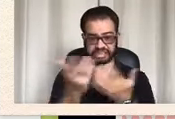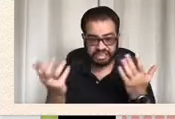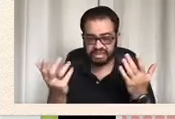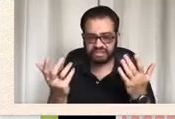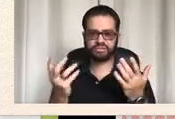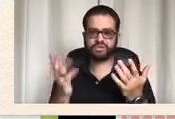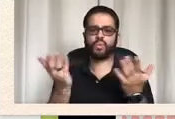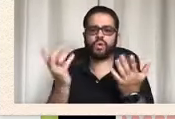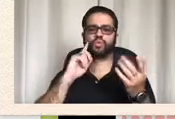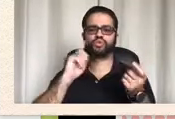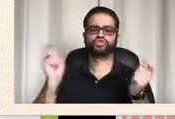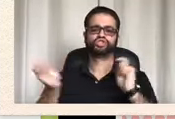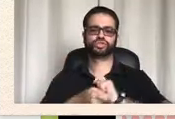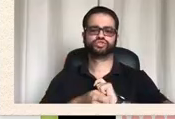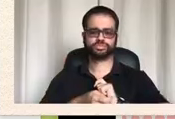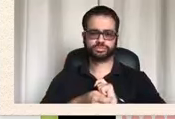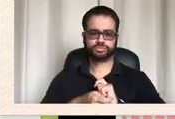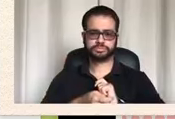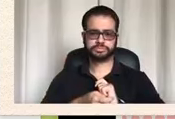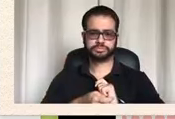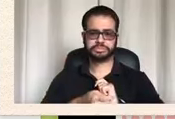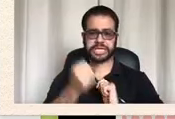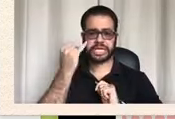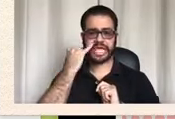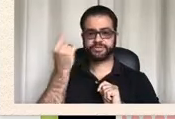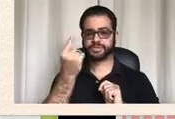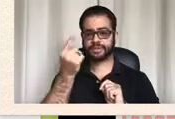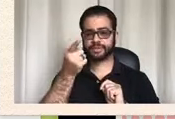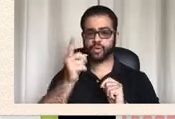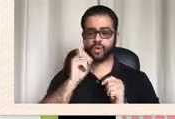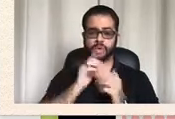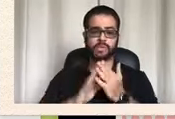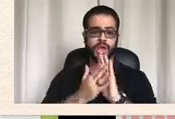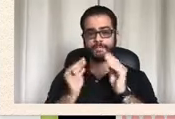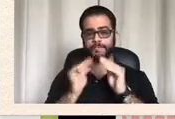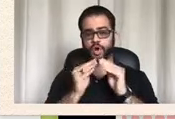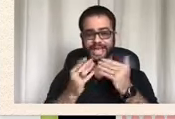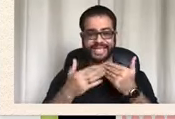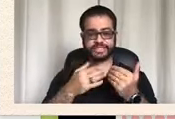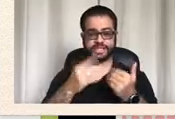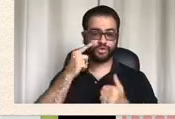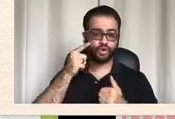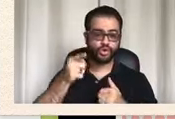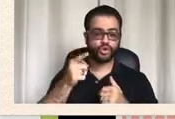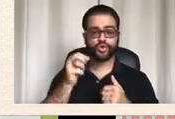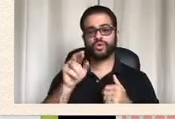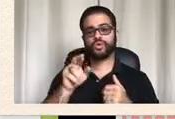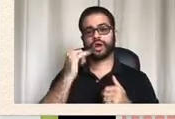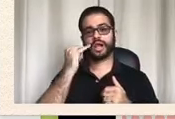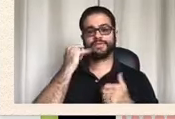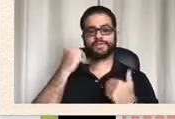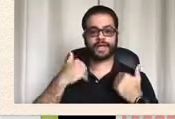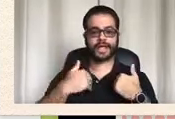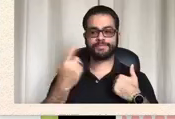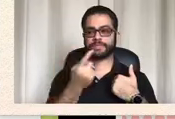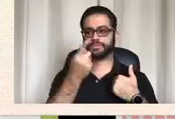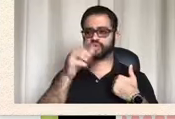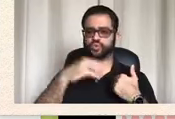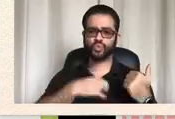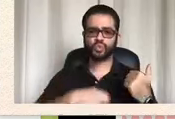If you could change something that would make it easier for you, or if there's something that you wish you could fix, what would